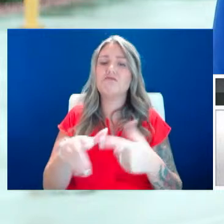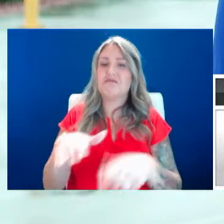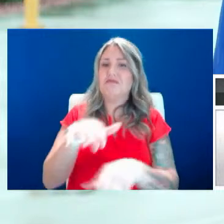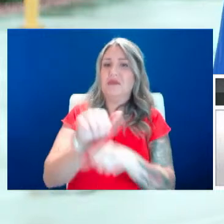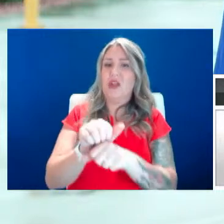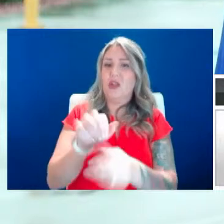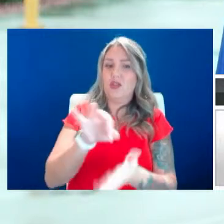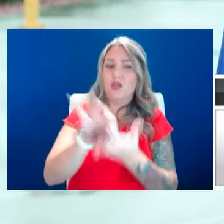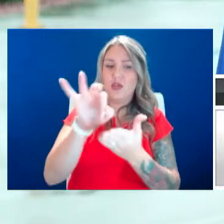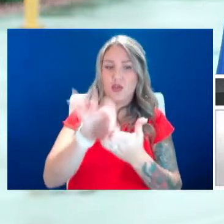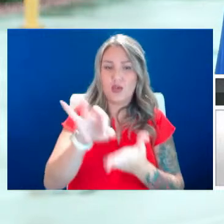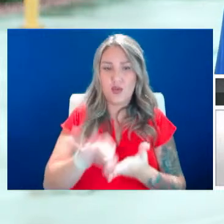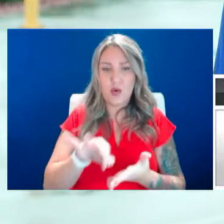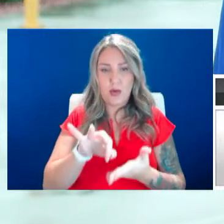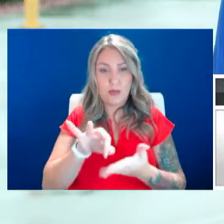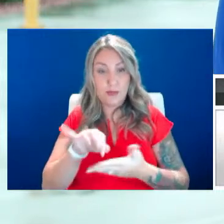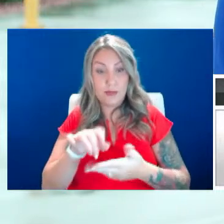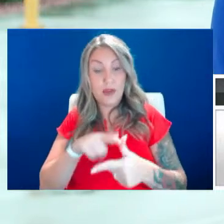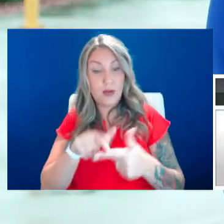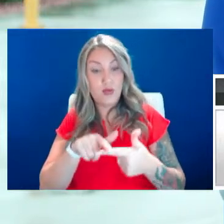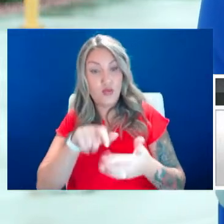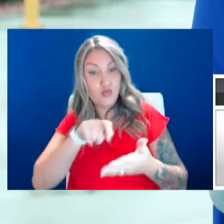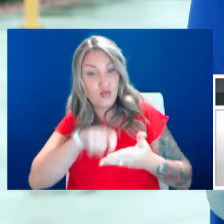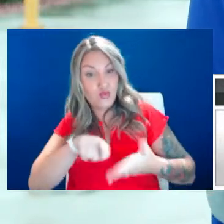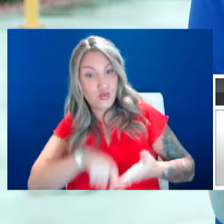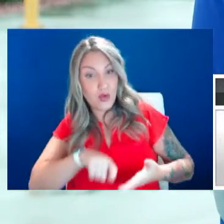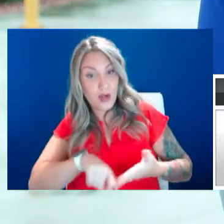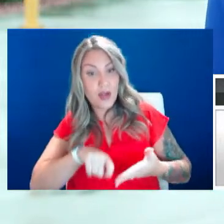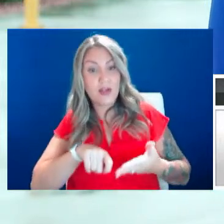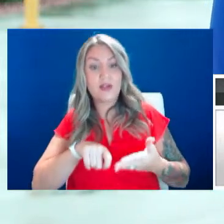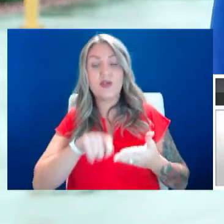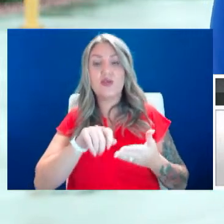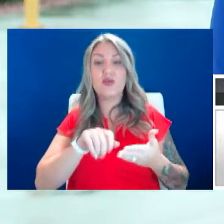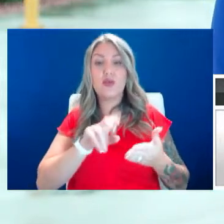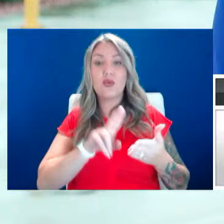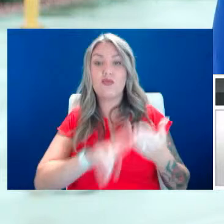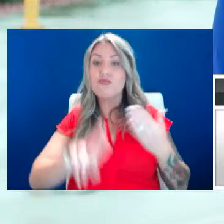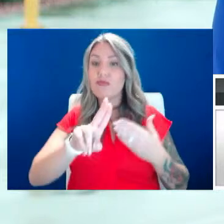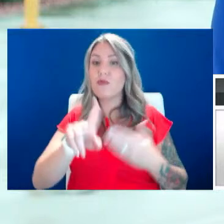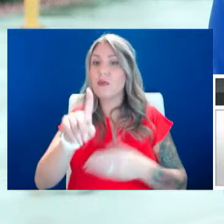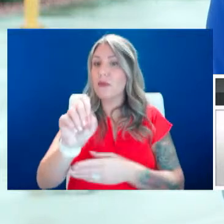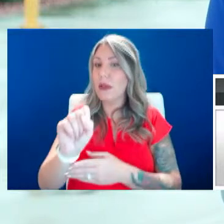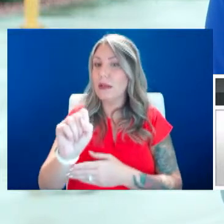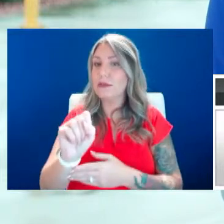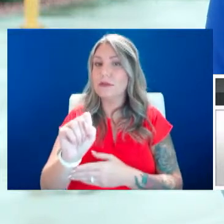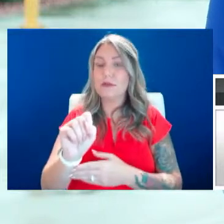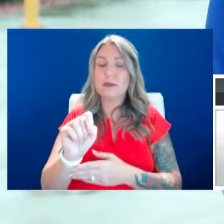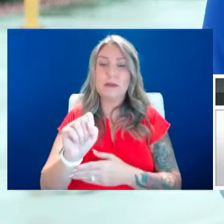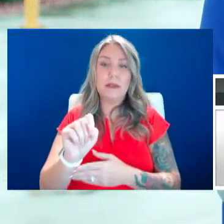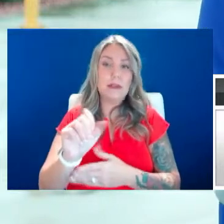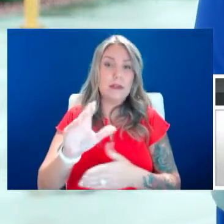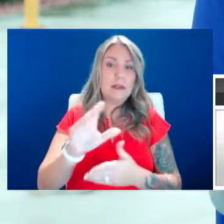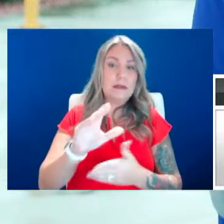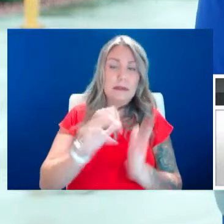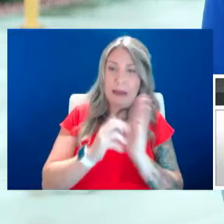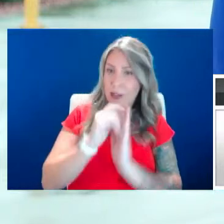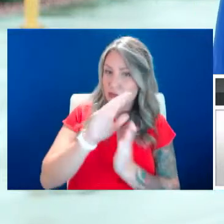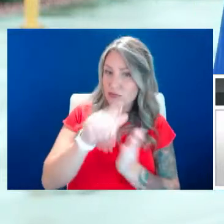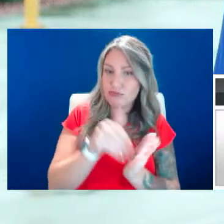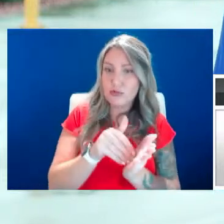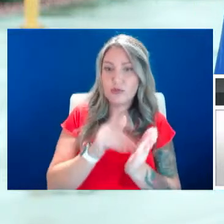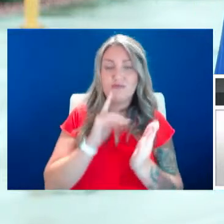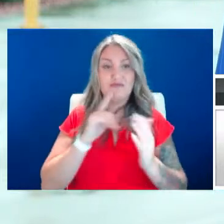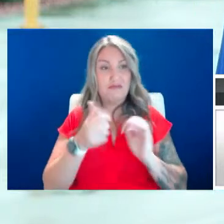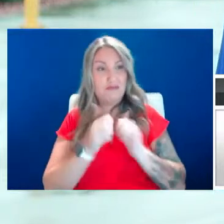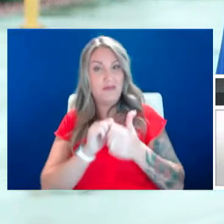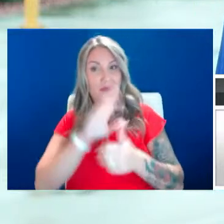them. And so University of Kansas Cancer Center researchers are in competition with folks from really all over